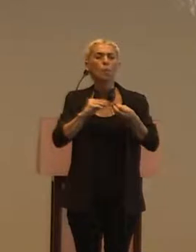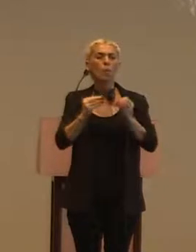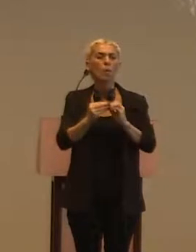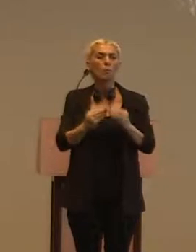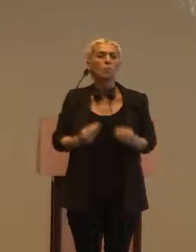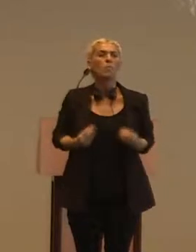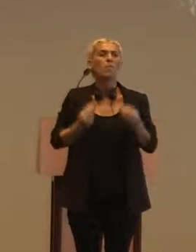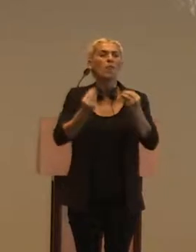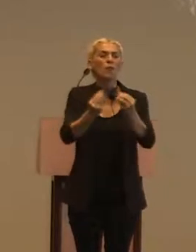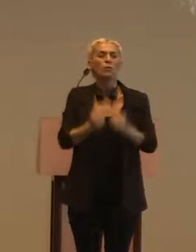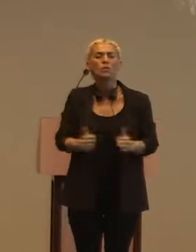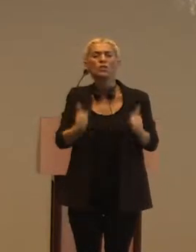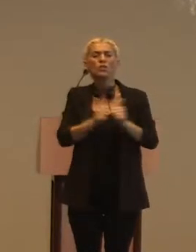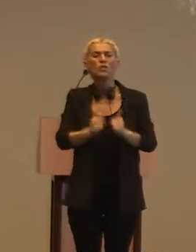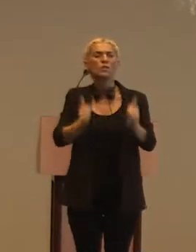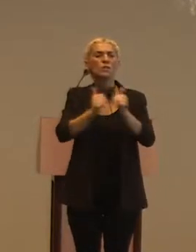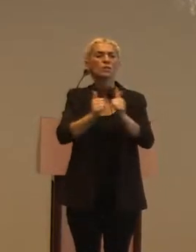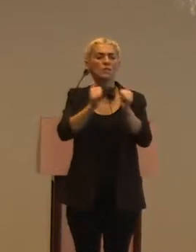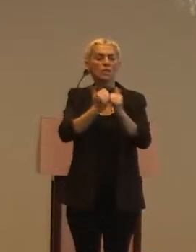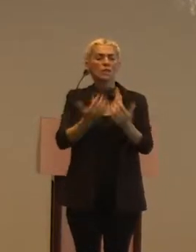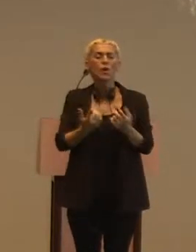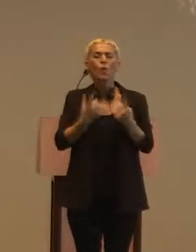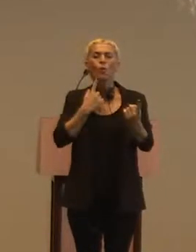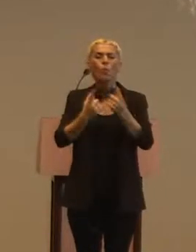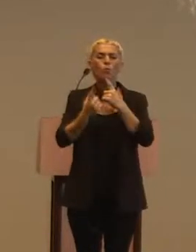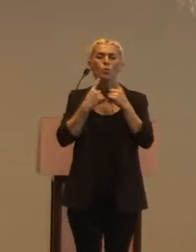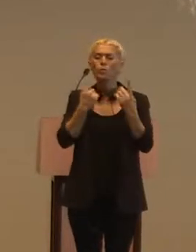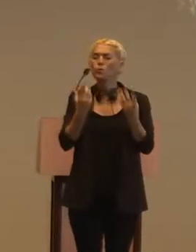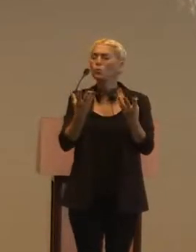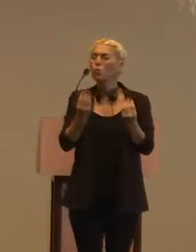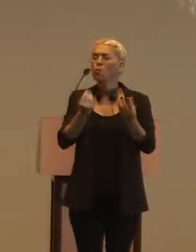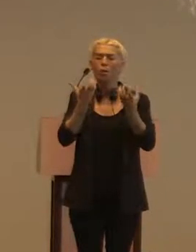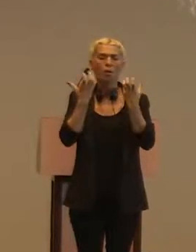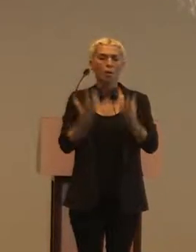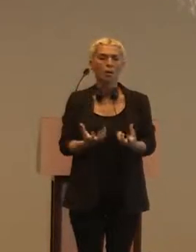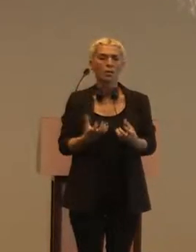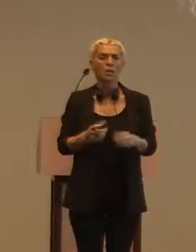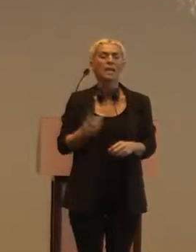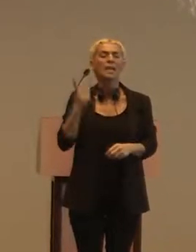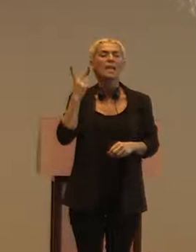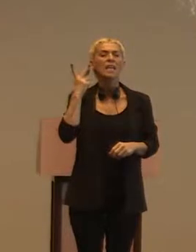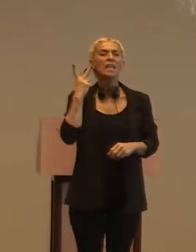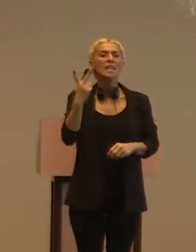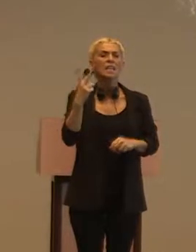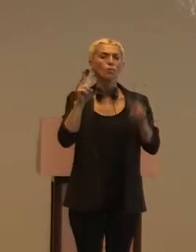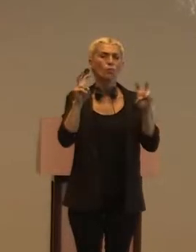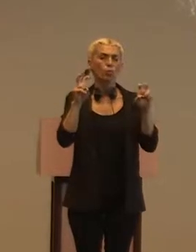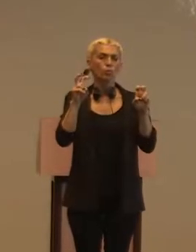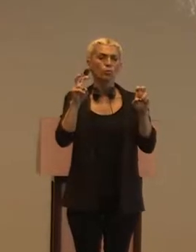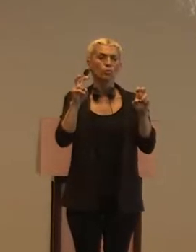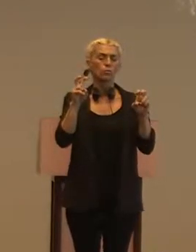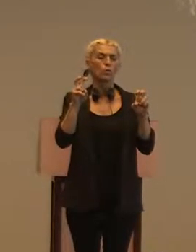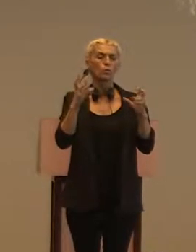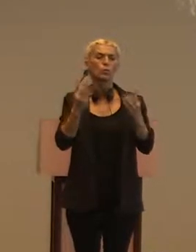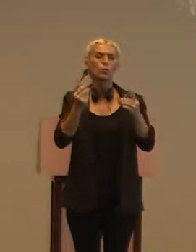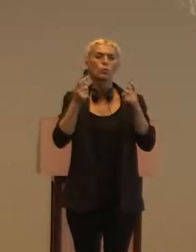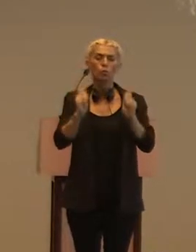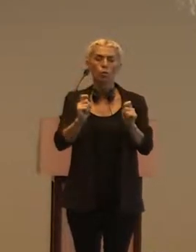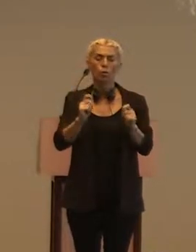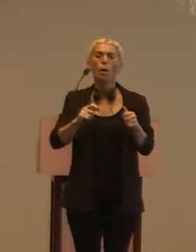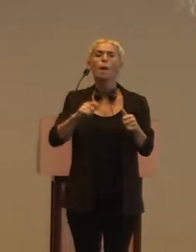as further layers on social wounds it's still very difficult to speak for two reasons one